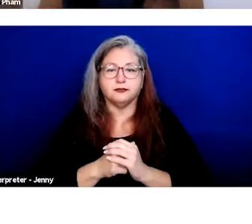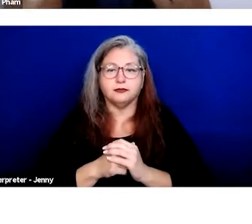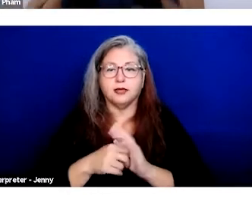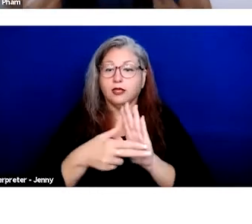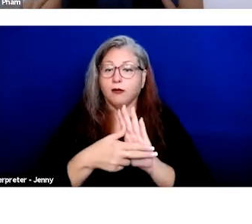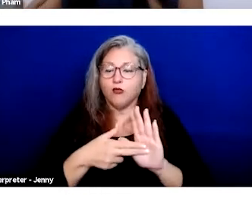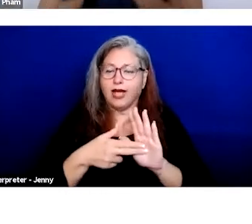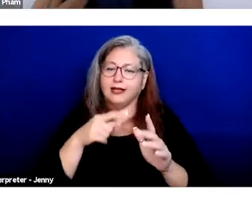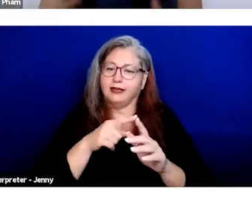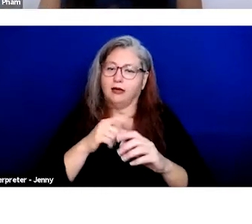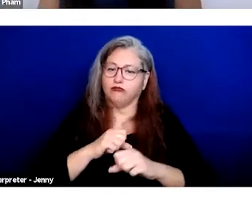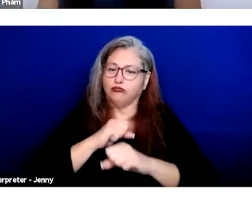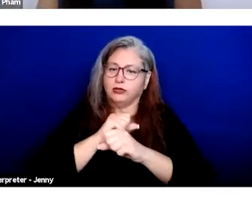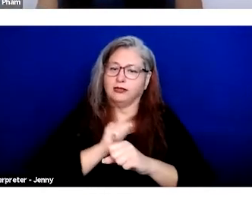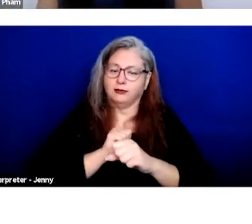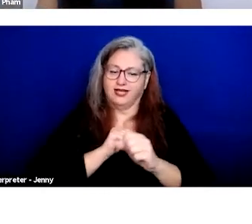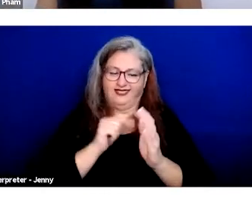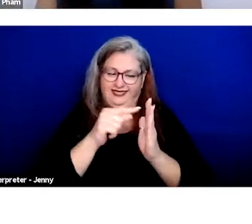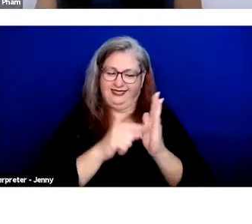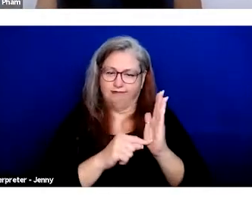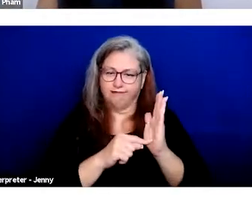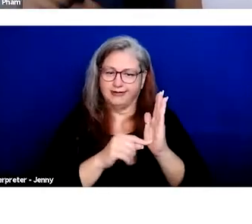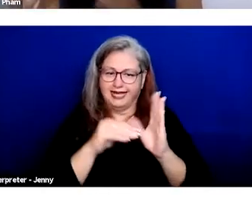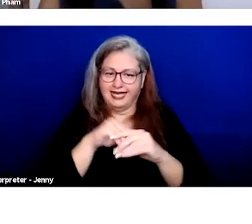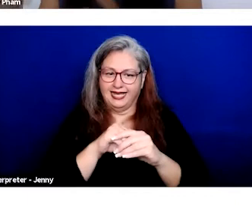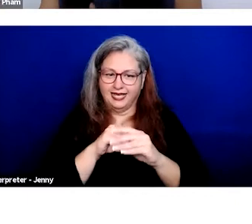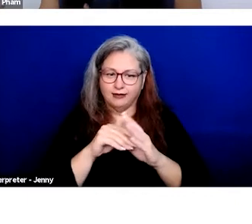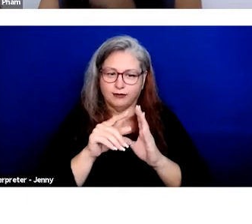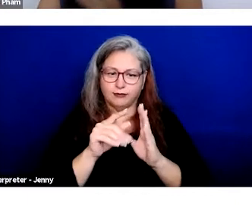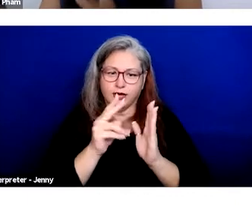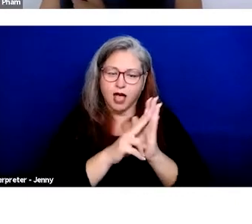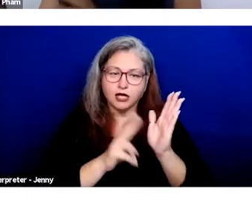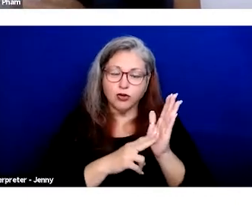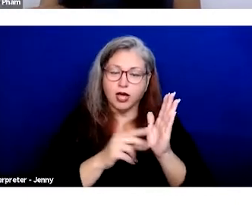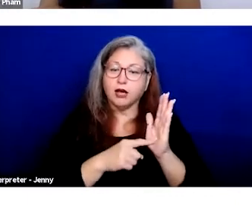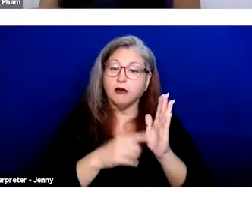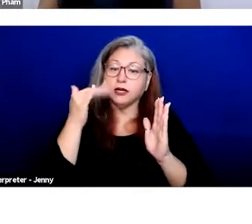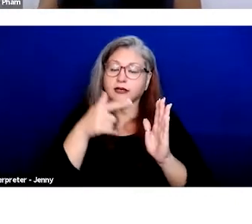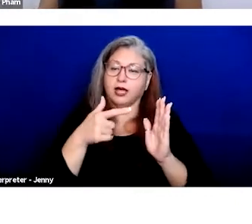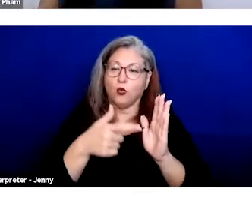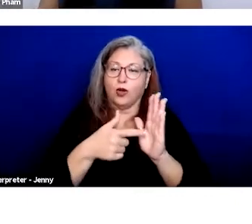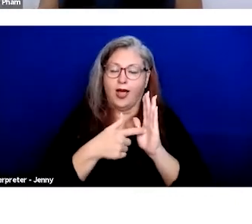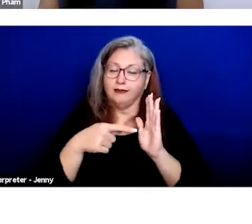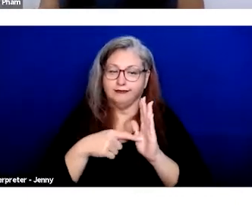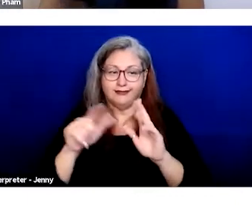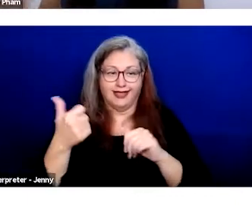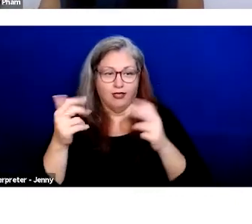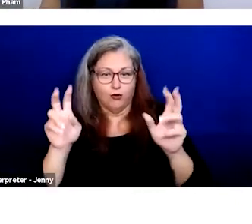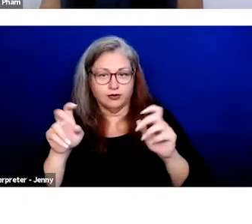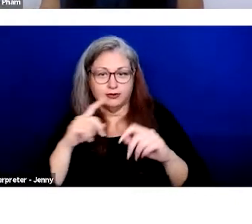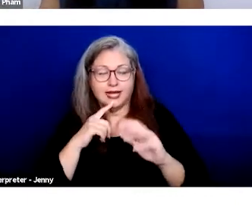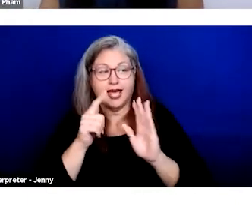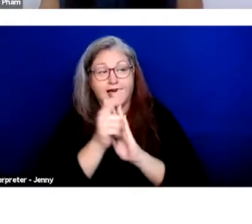brands insulate themselves in these contracts by requiring, and this is another quote,